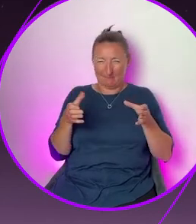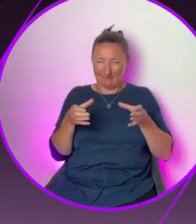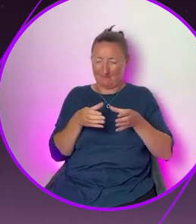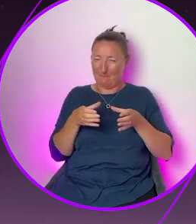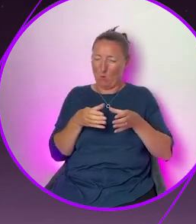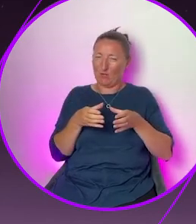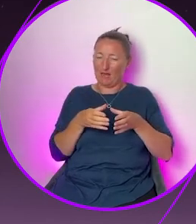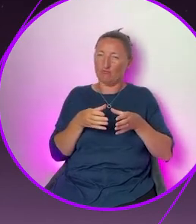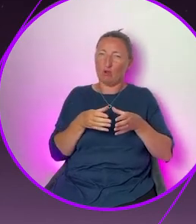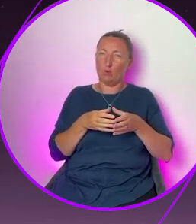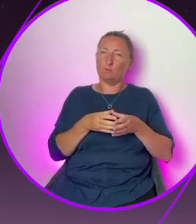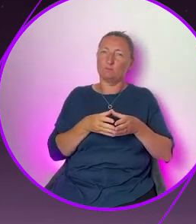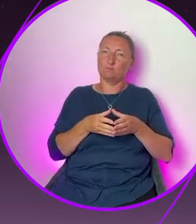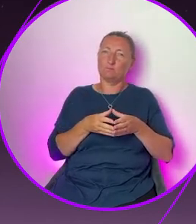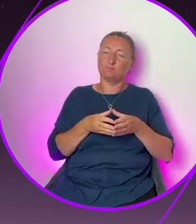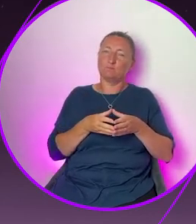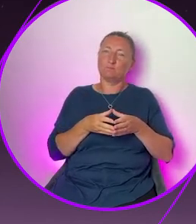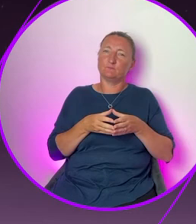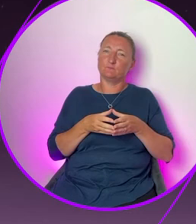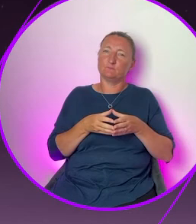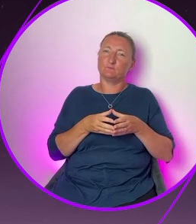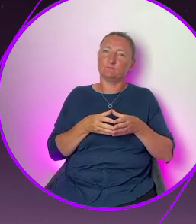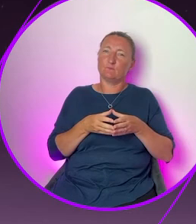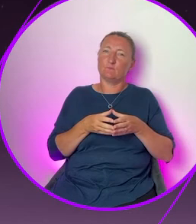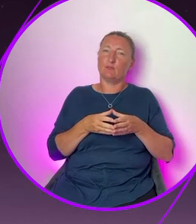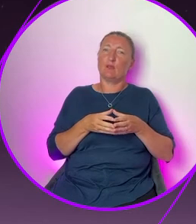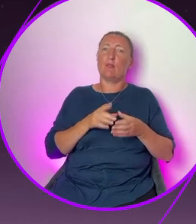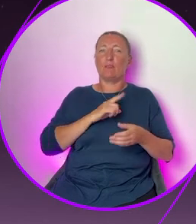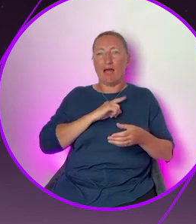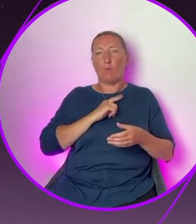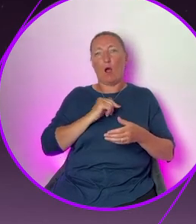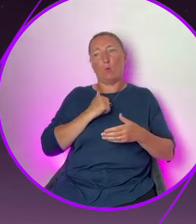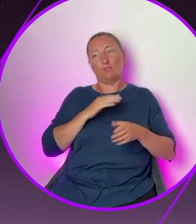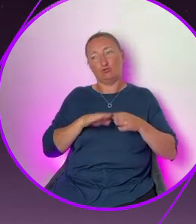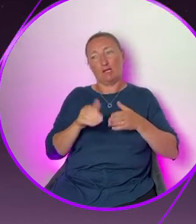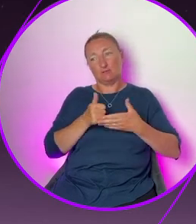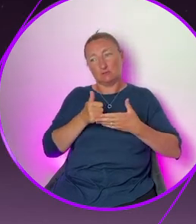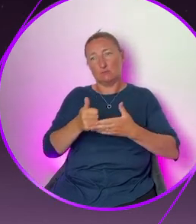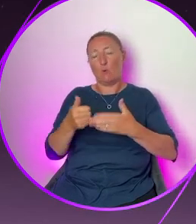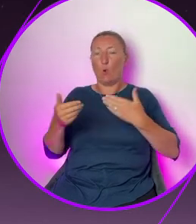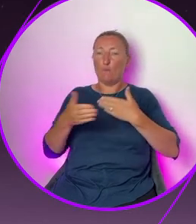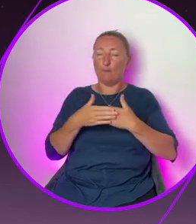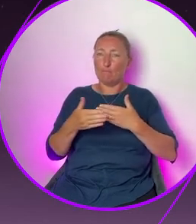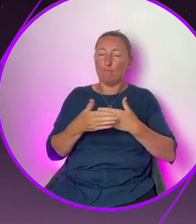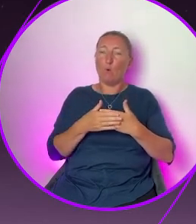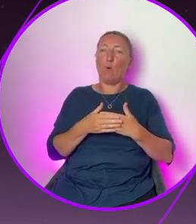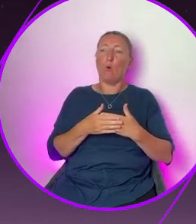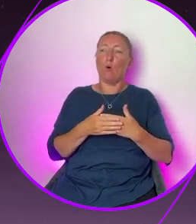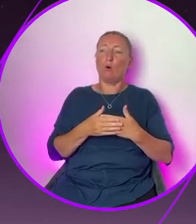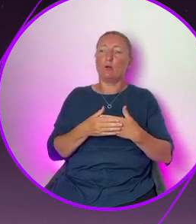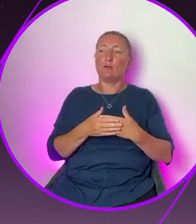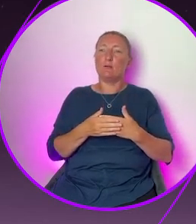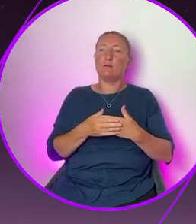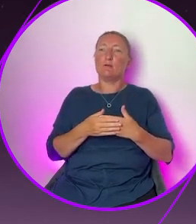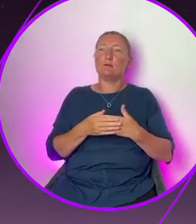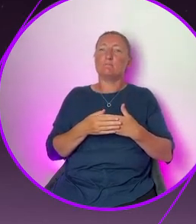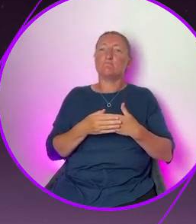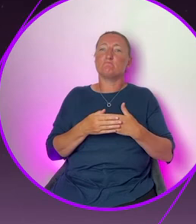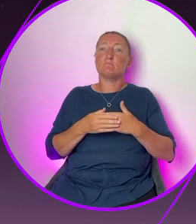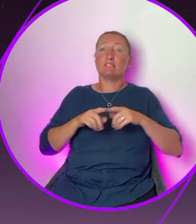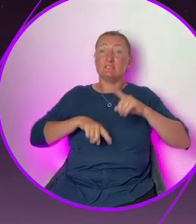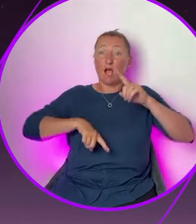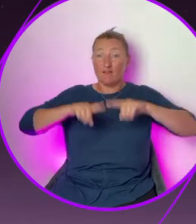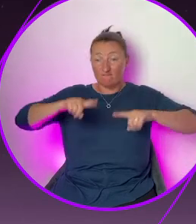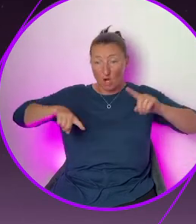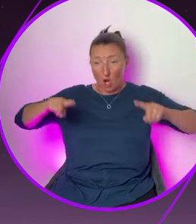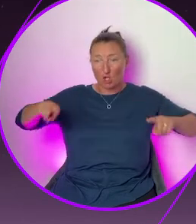providing developmental opportunities were explored. So that's what we're advocating for, I guess. It's sort of for there being a greater